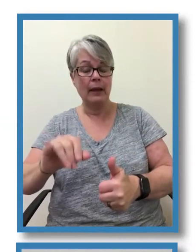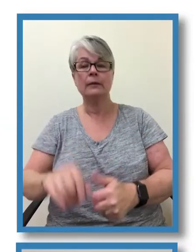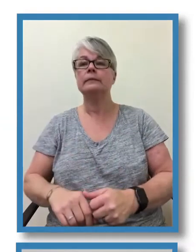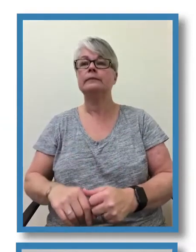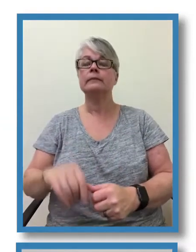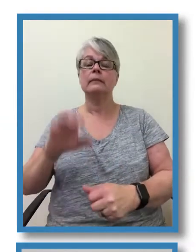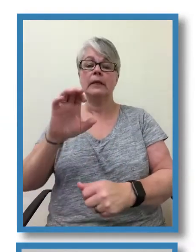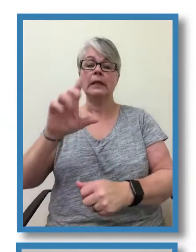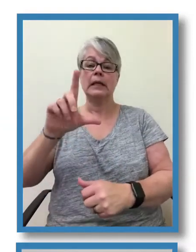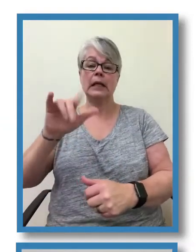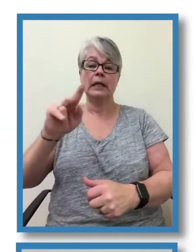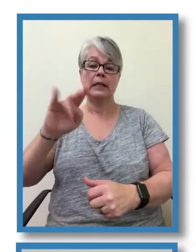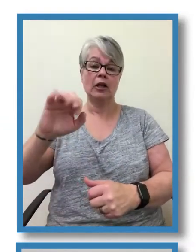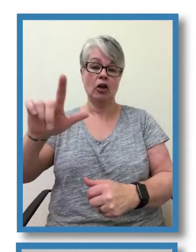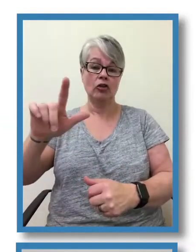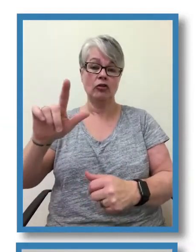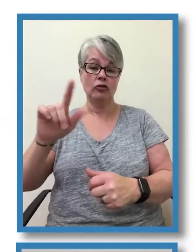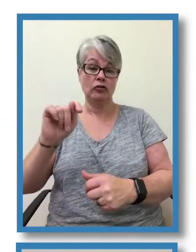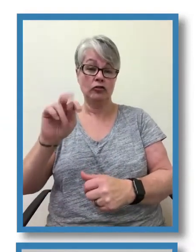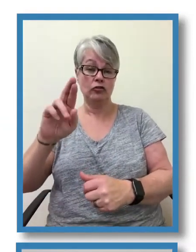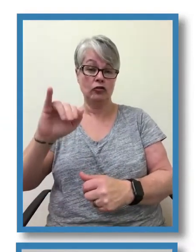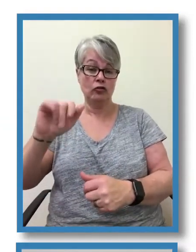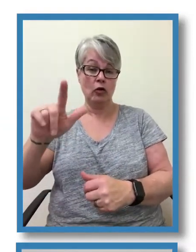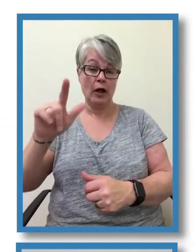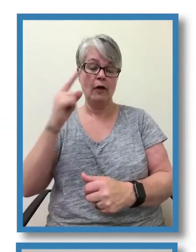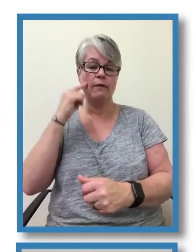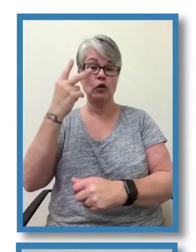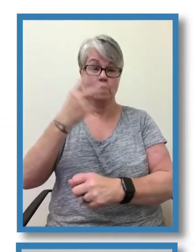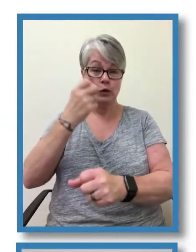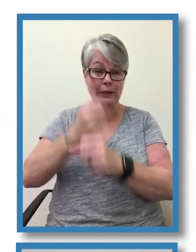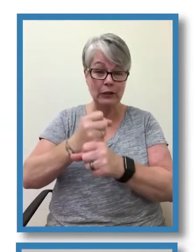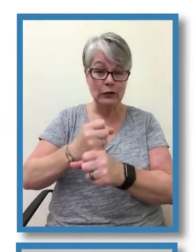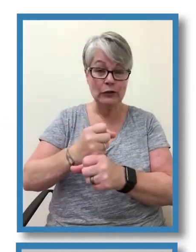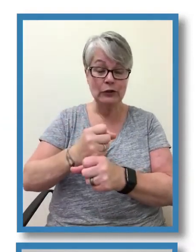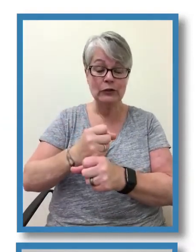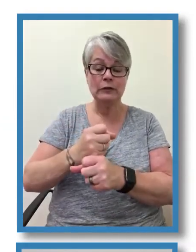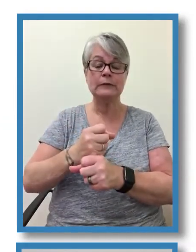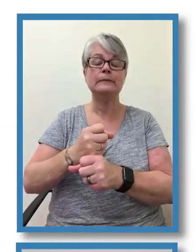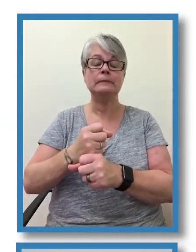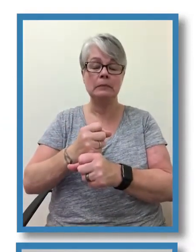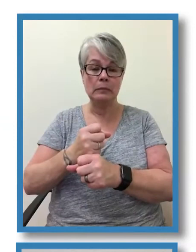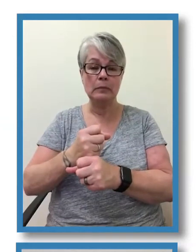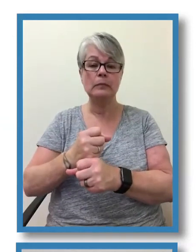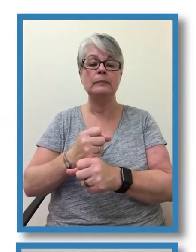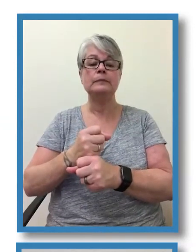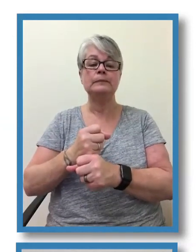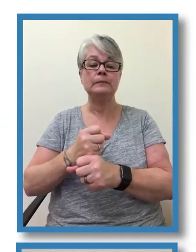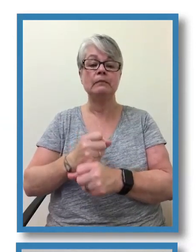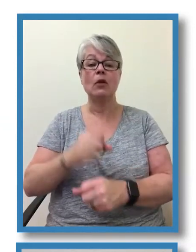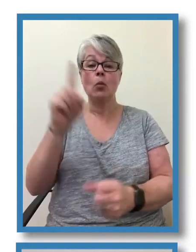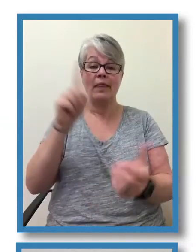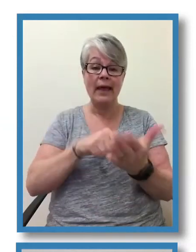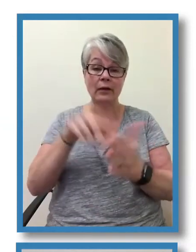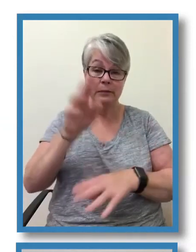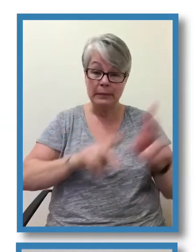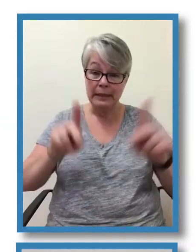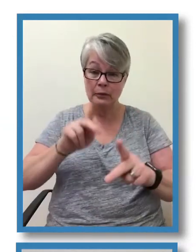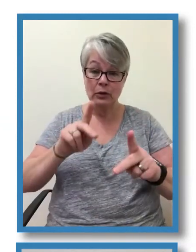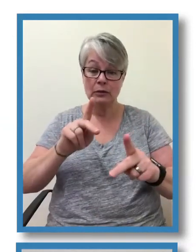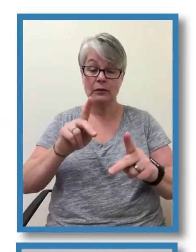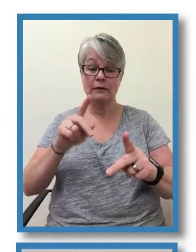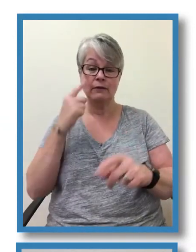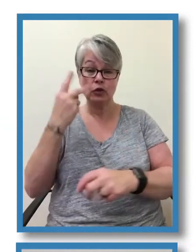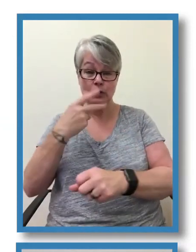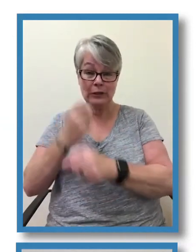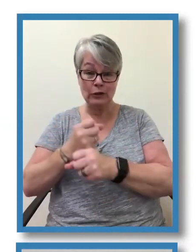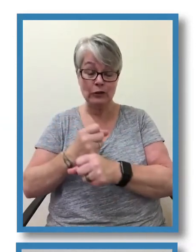everyone then gets the treatment. So you have to think of the people in the placebo as getting a delayed treatment. They do get the treatment eventually, And this is